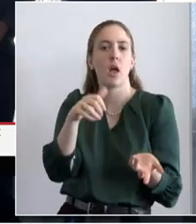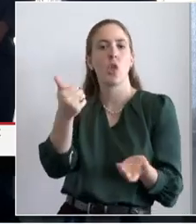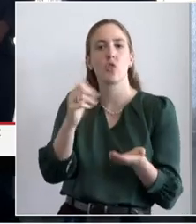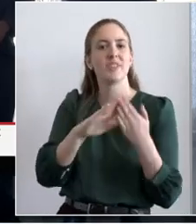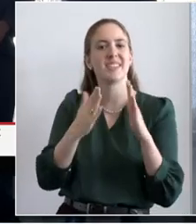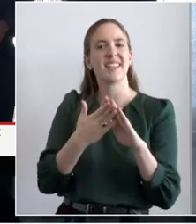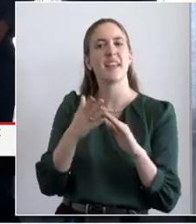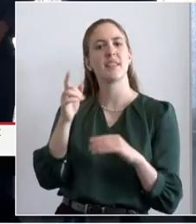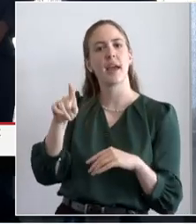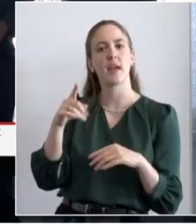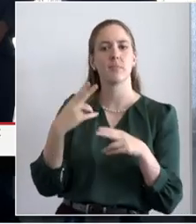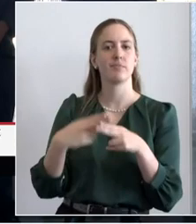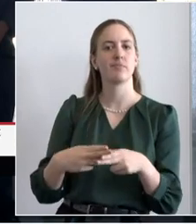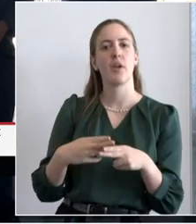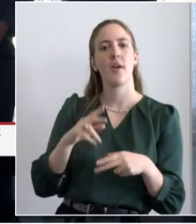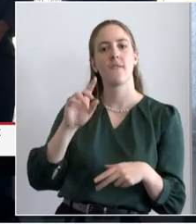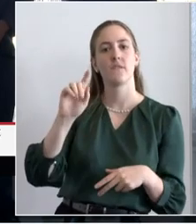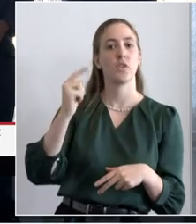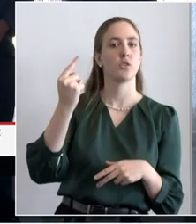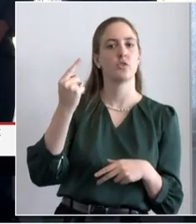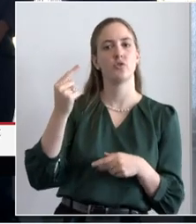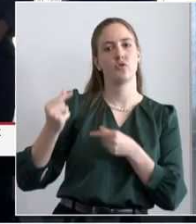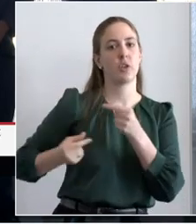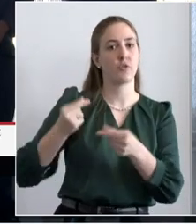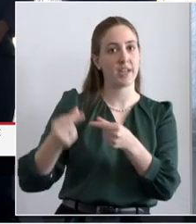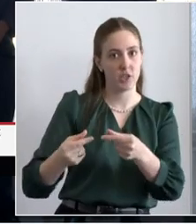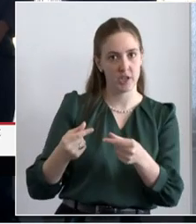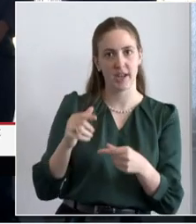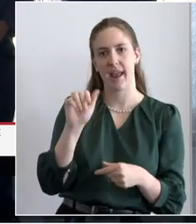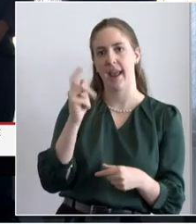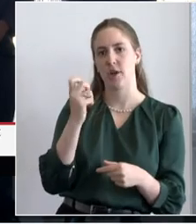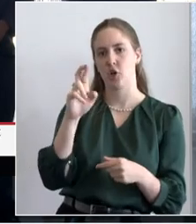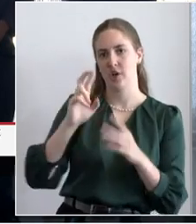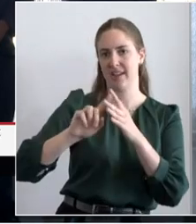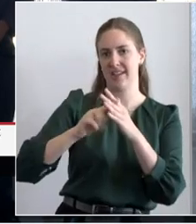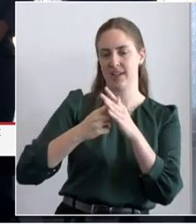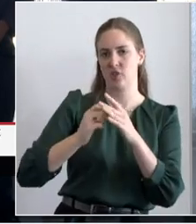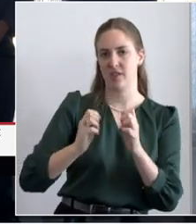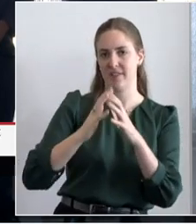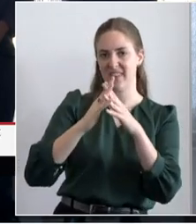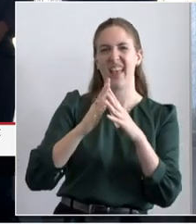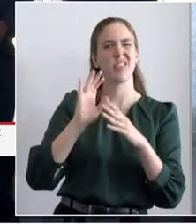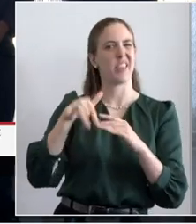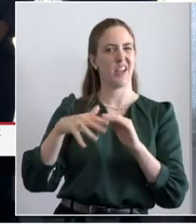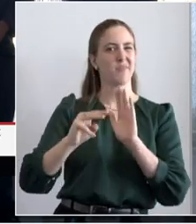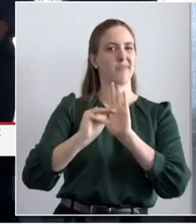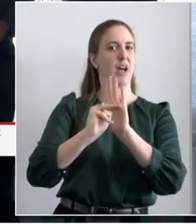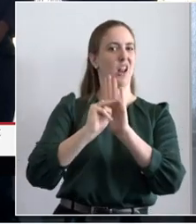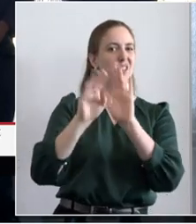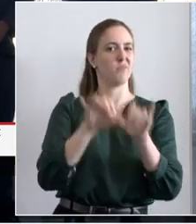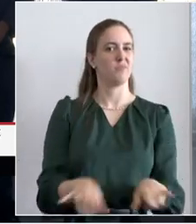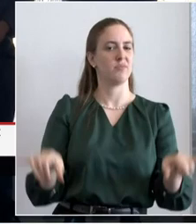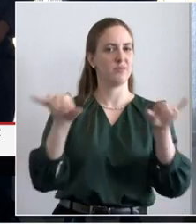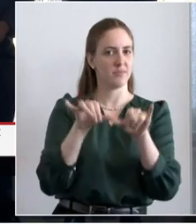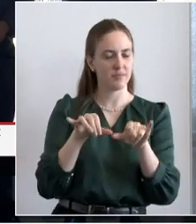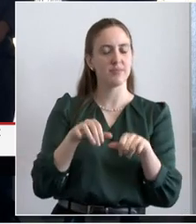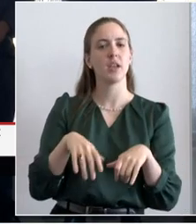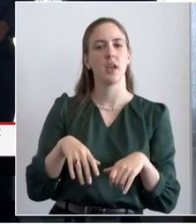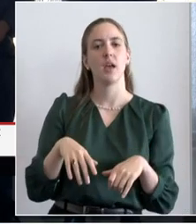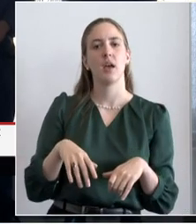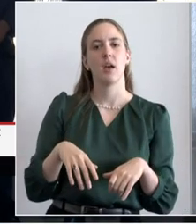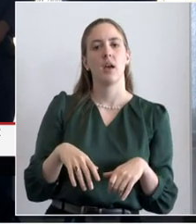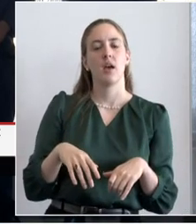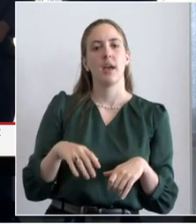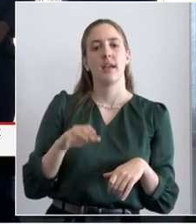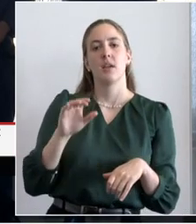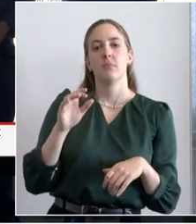first generation anchor initiatives, the model was that an entity like CNHED would design